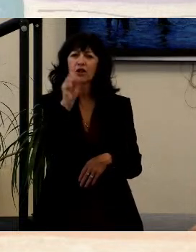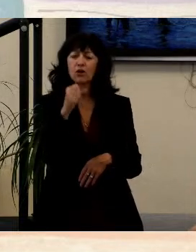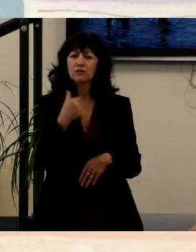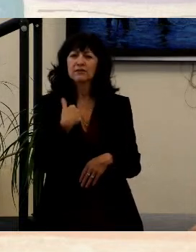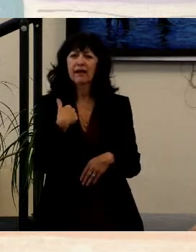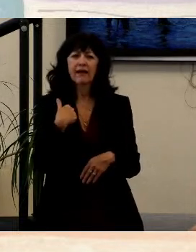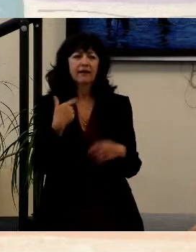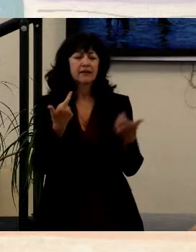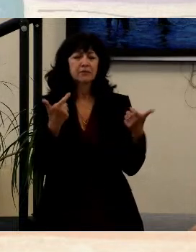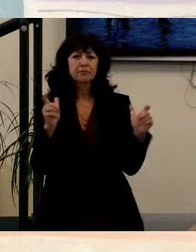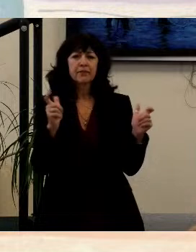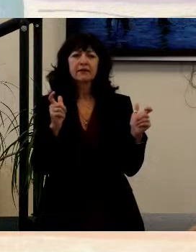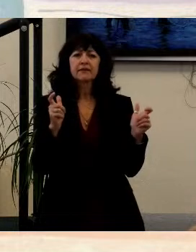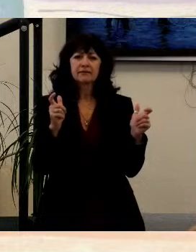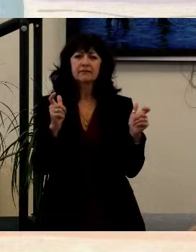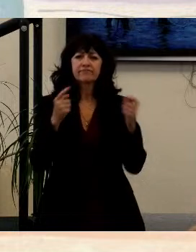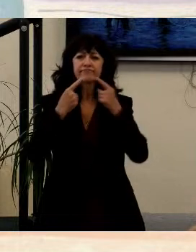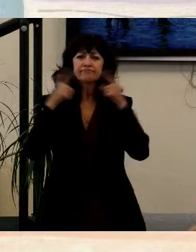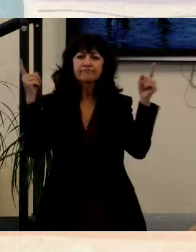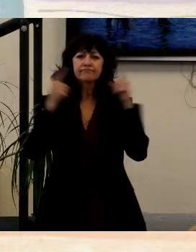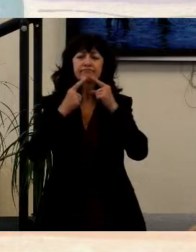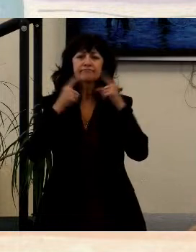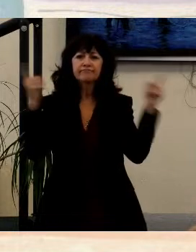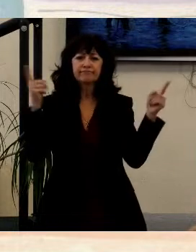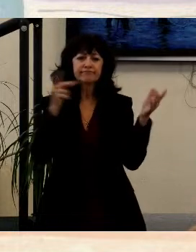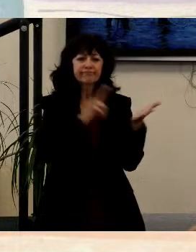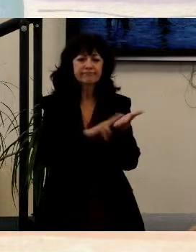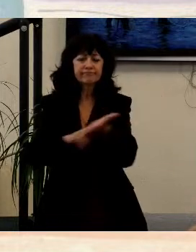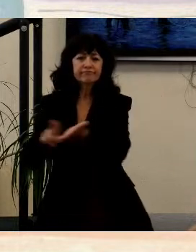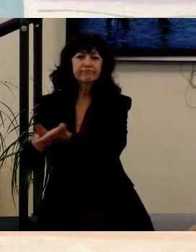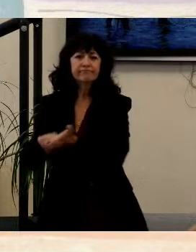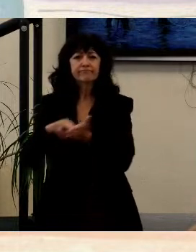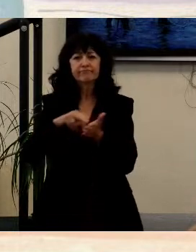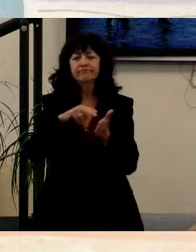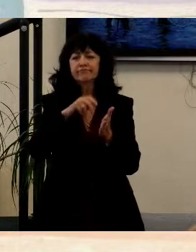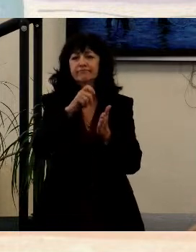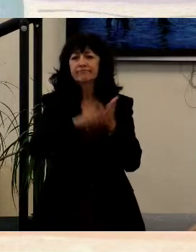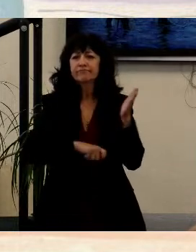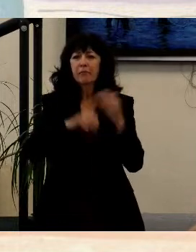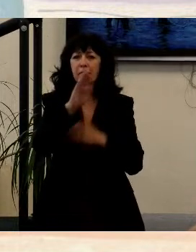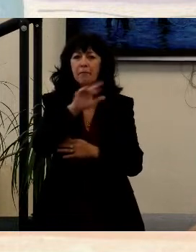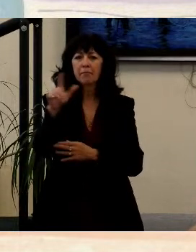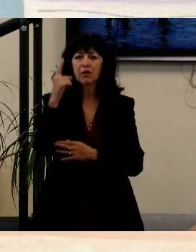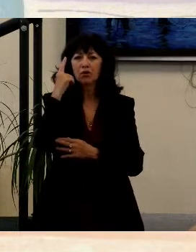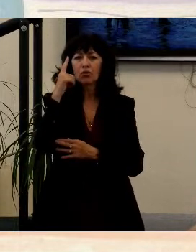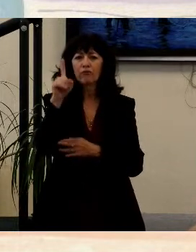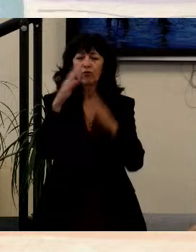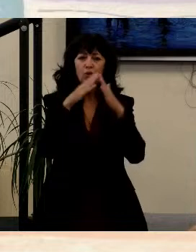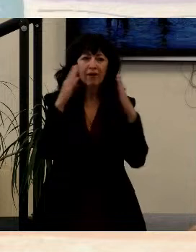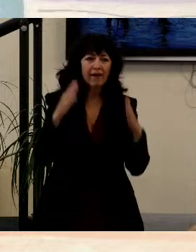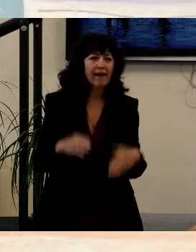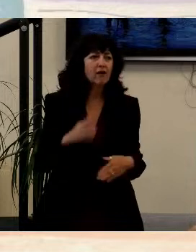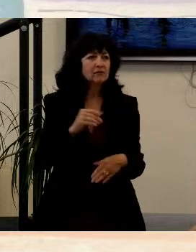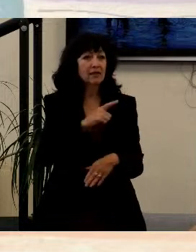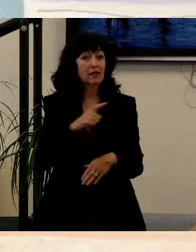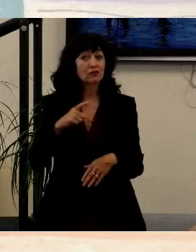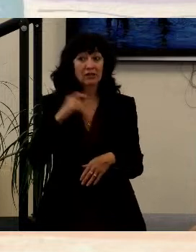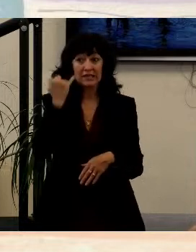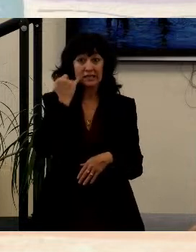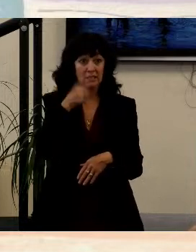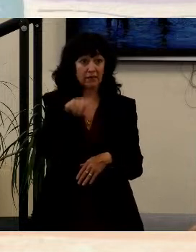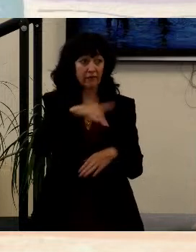on housing initiatives that just passed the legislature. And if you haven't been to the library in Lewis, you need to